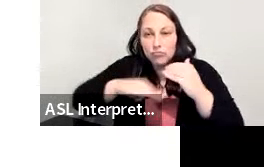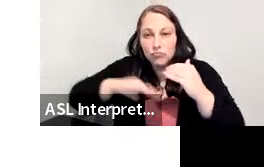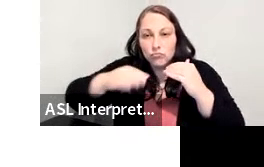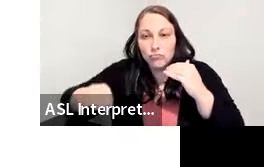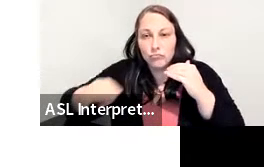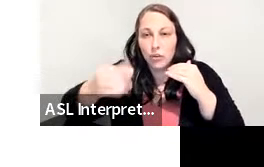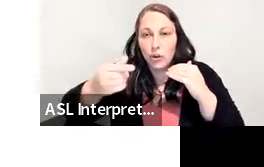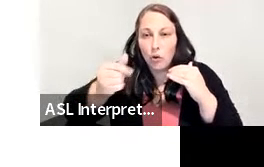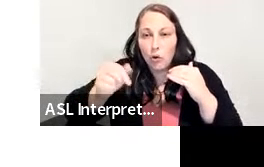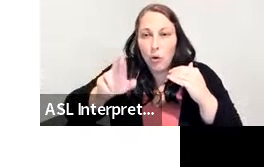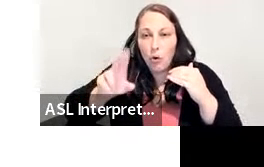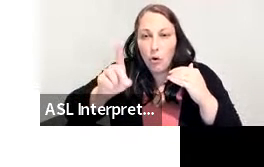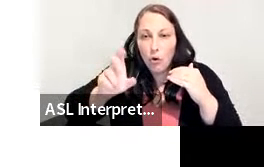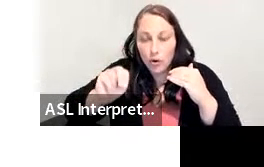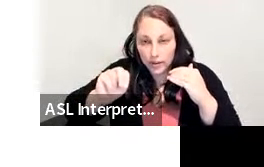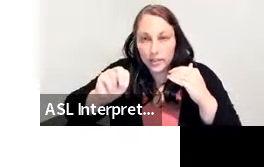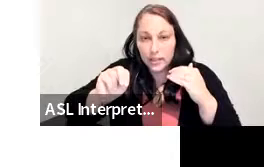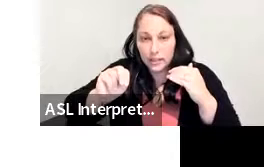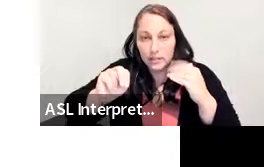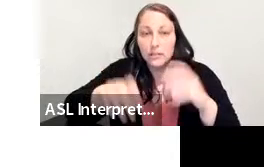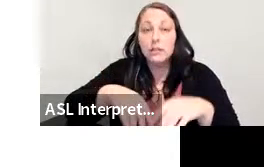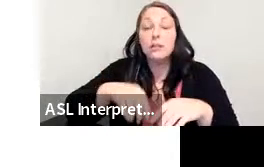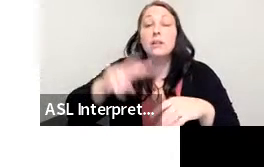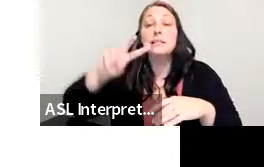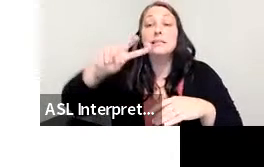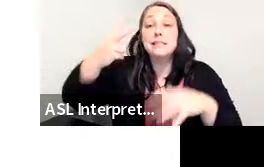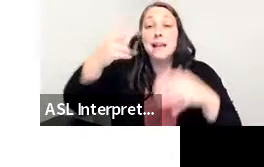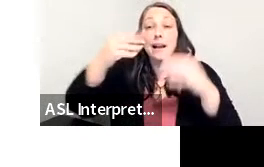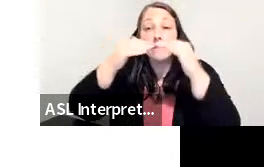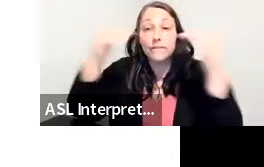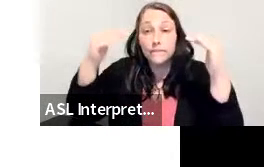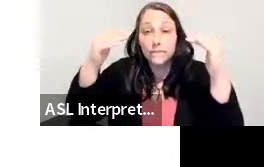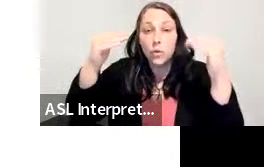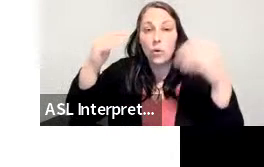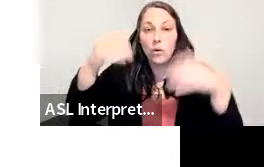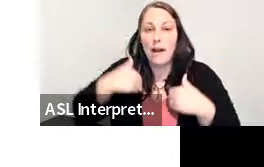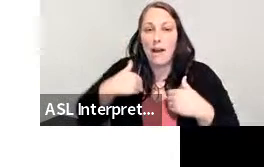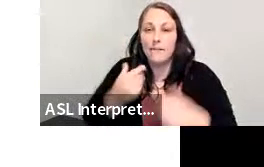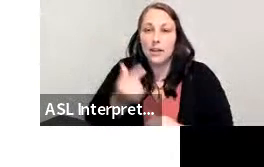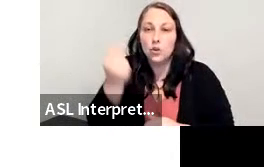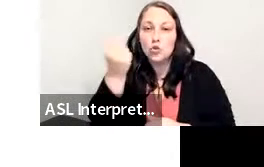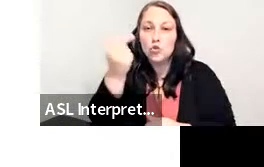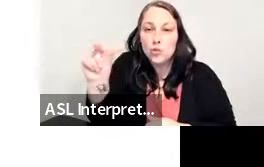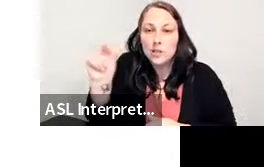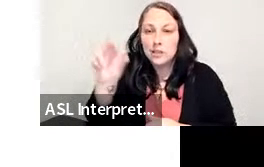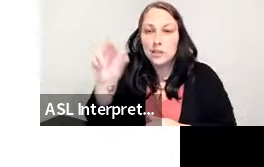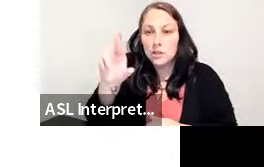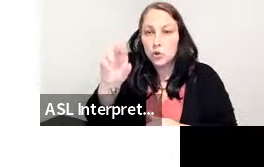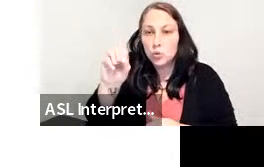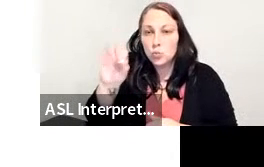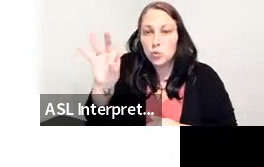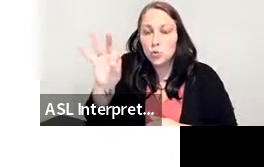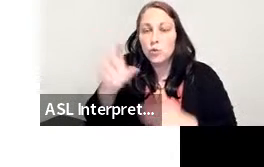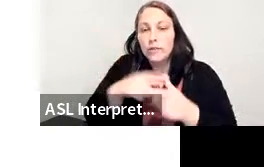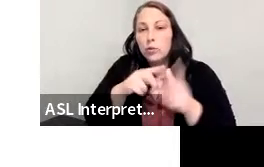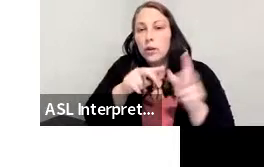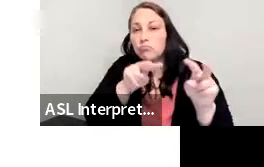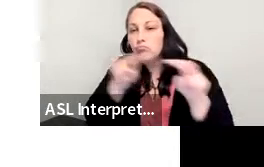green roof on the 2nd floor on overlooking 6th Street and making that sort of connection between the